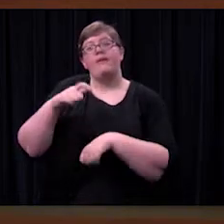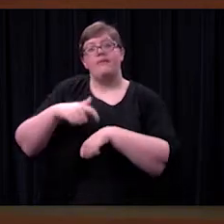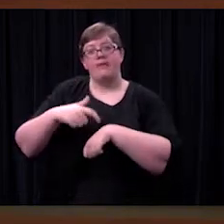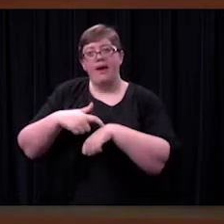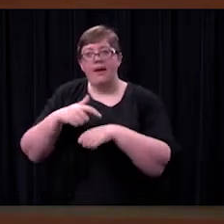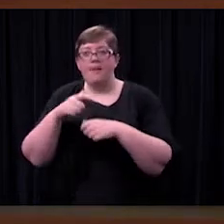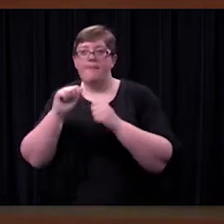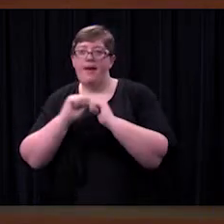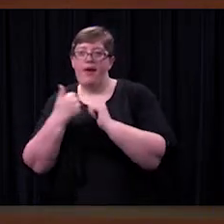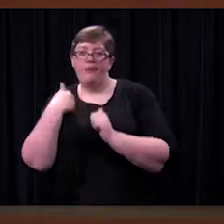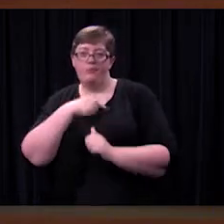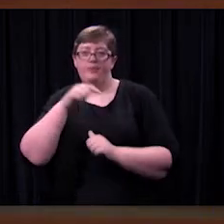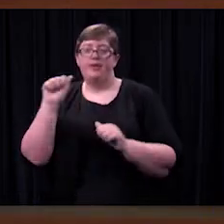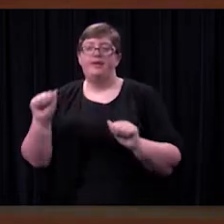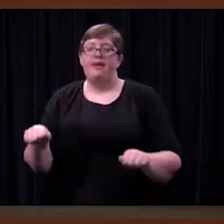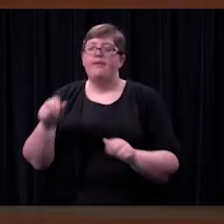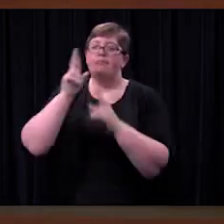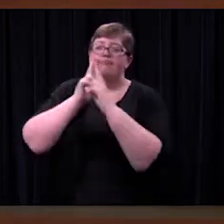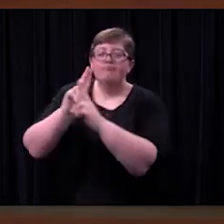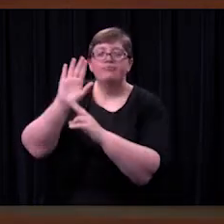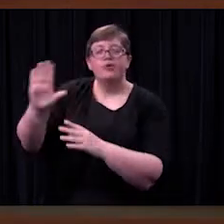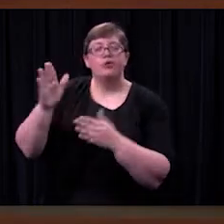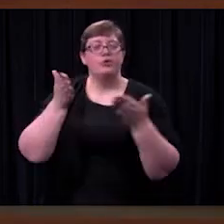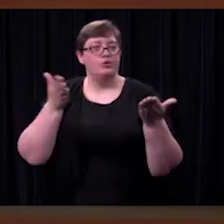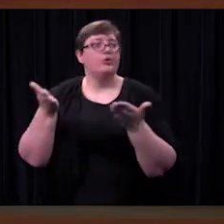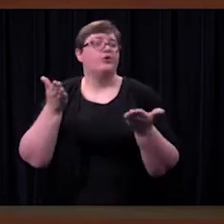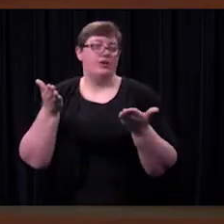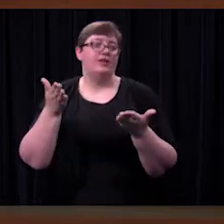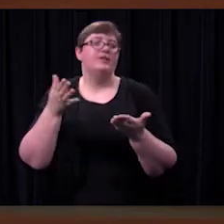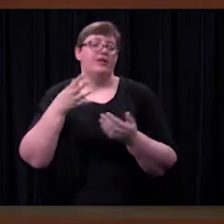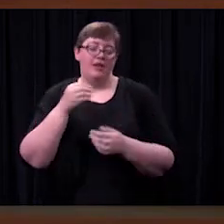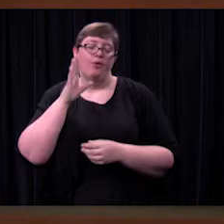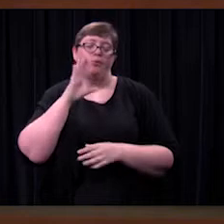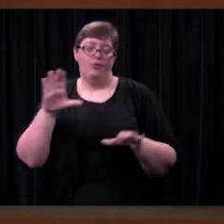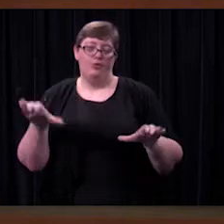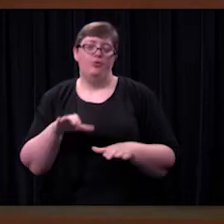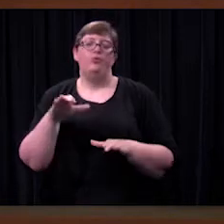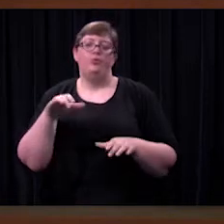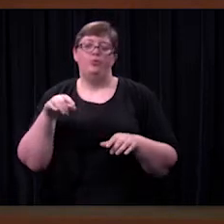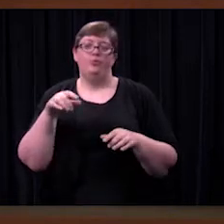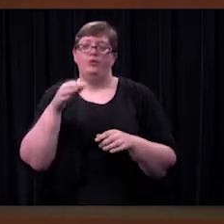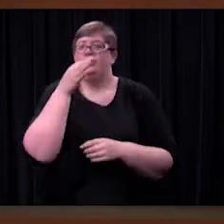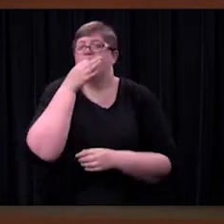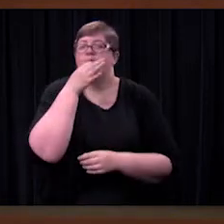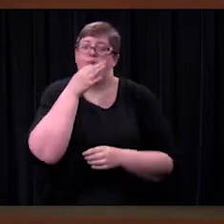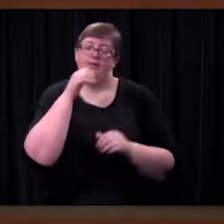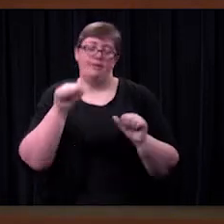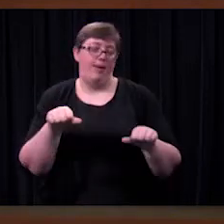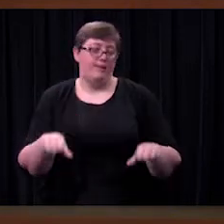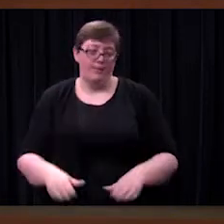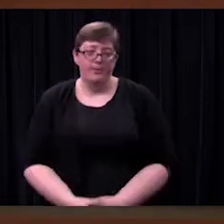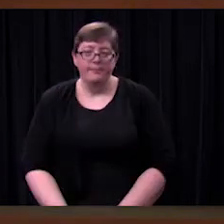in which we can honor her service, and we'll do so here as soon as we possibly can.